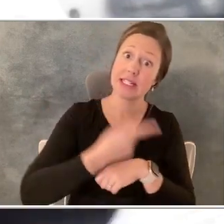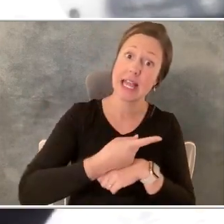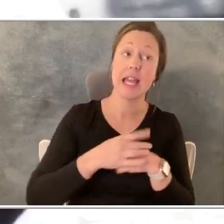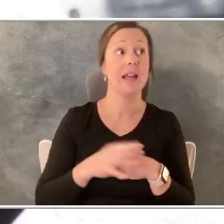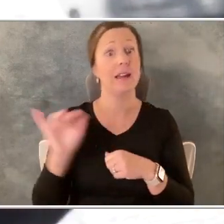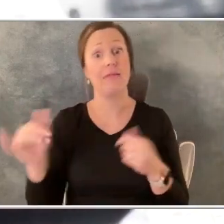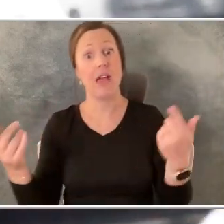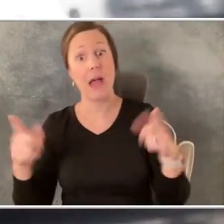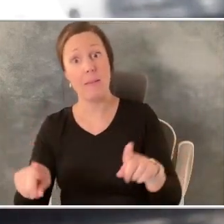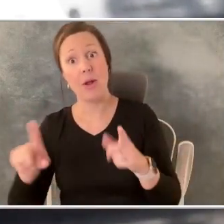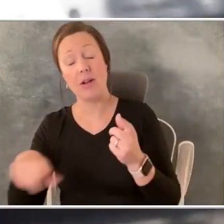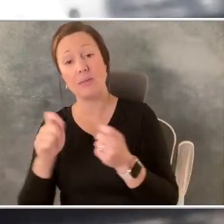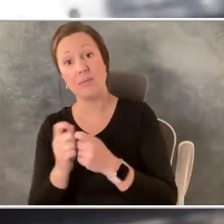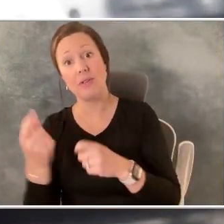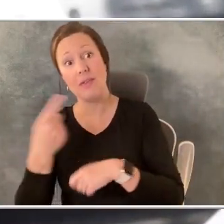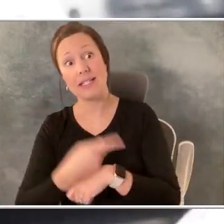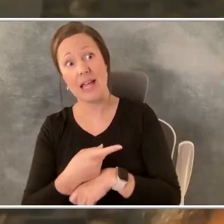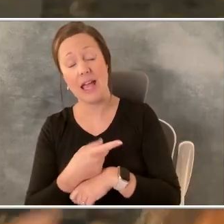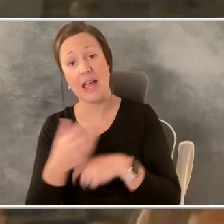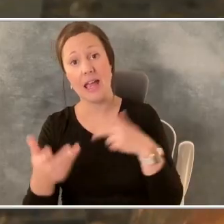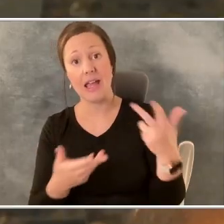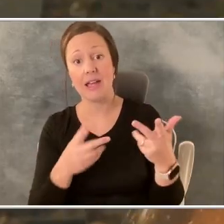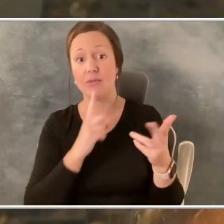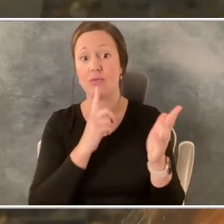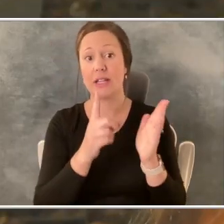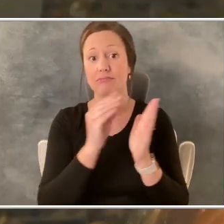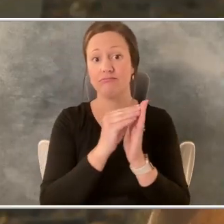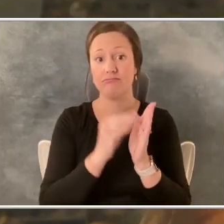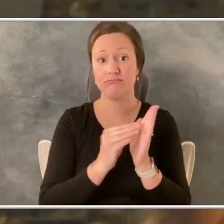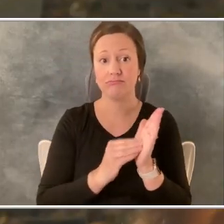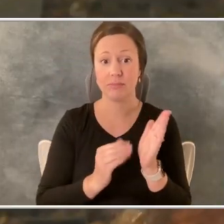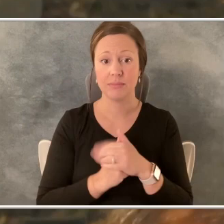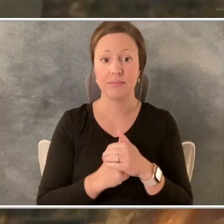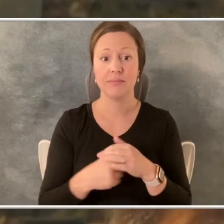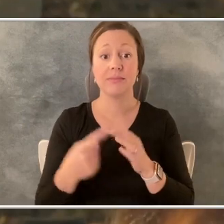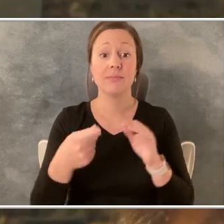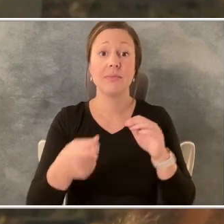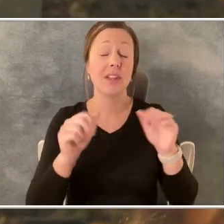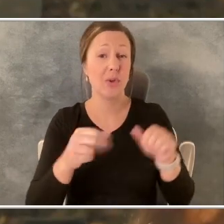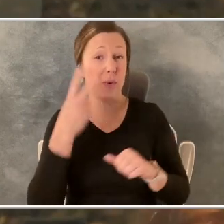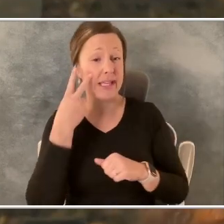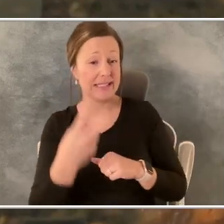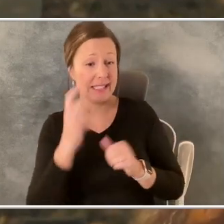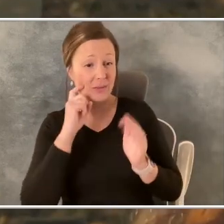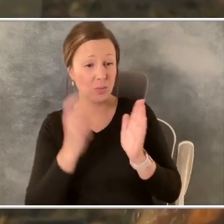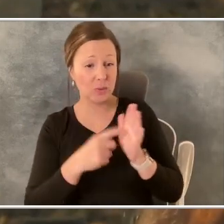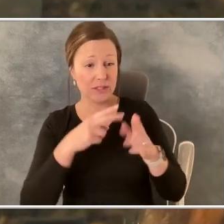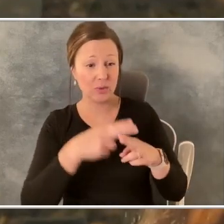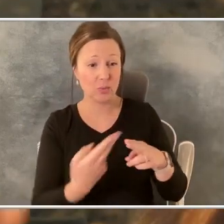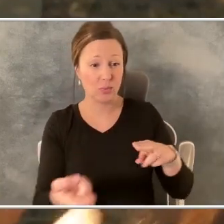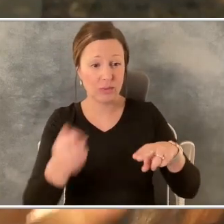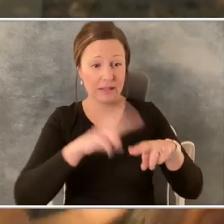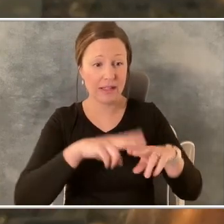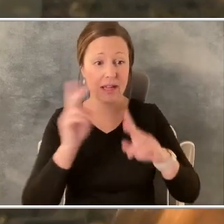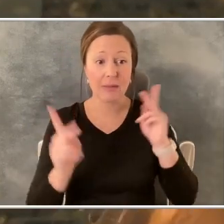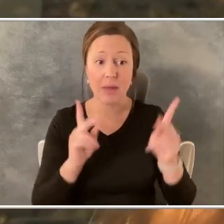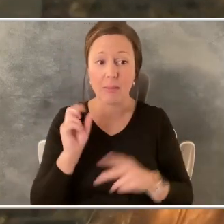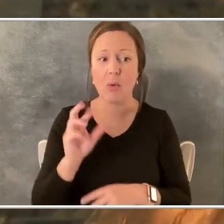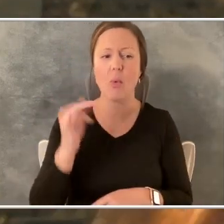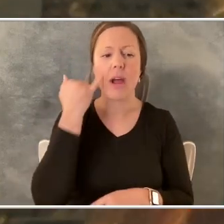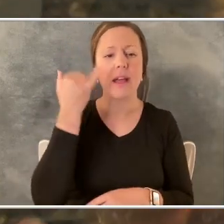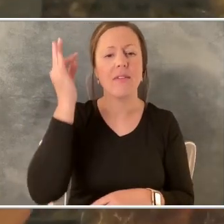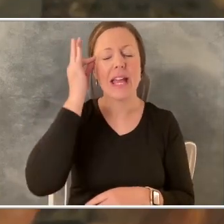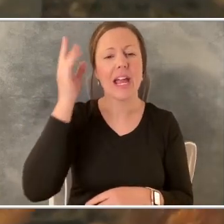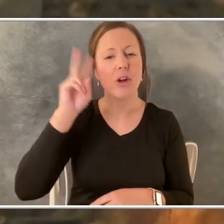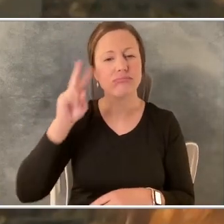day. It's been interesting. You can see weight gain in people, and you can see like, oh gosh, she's losing her hair, but you don't